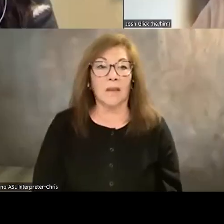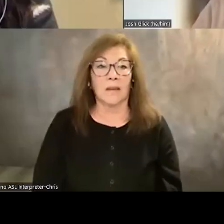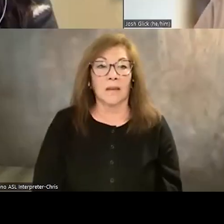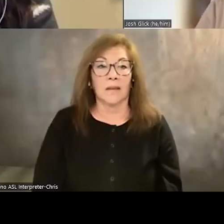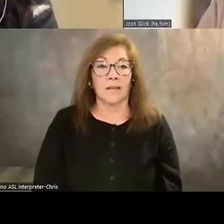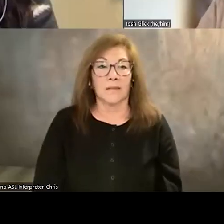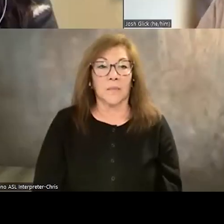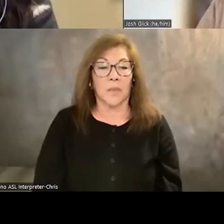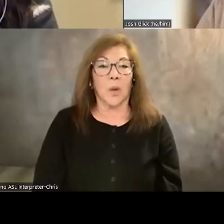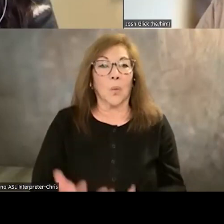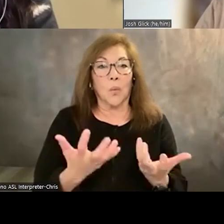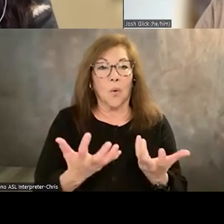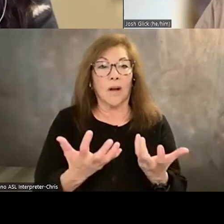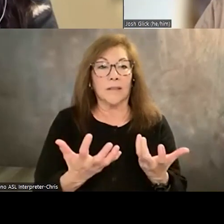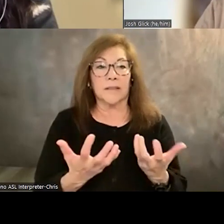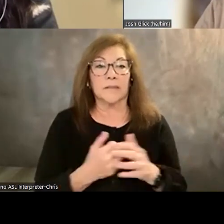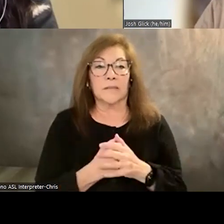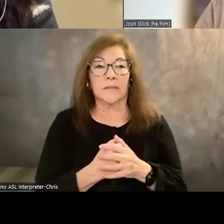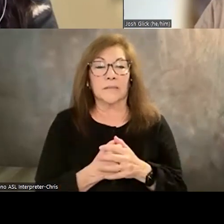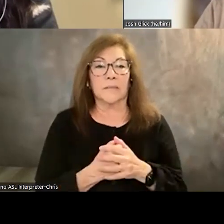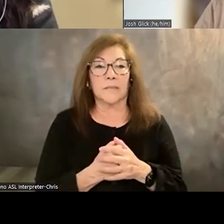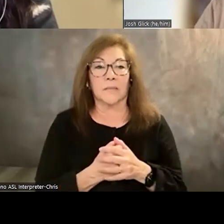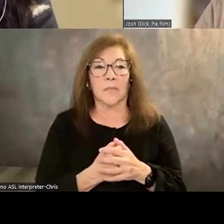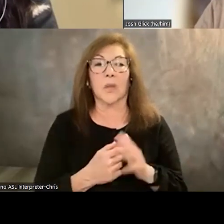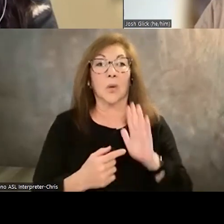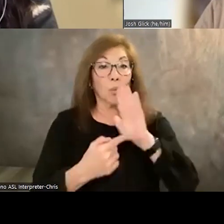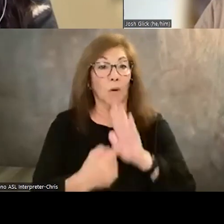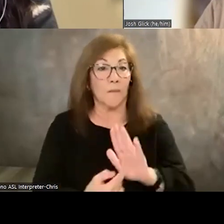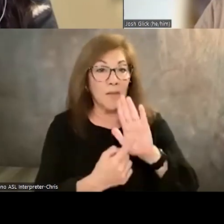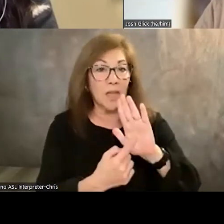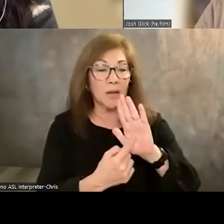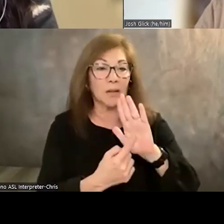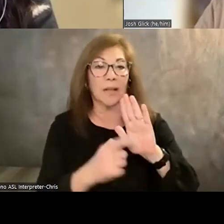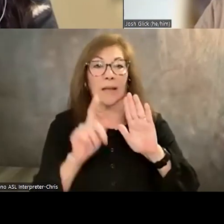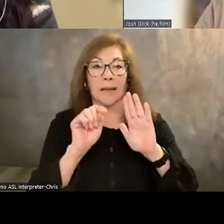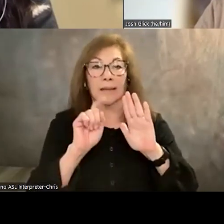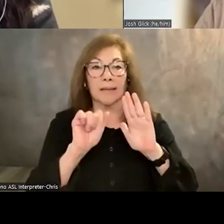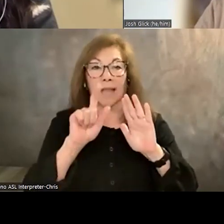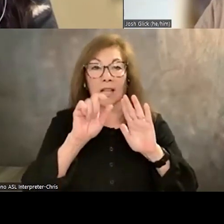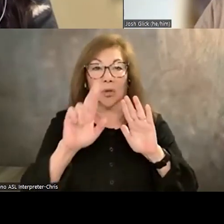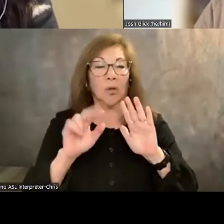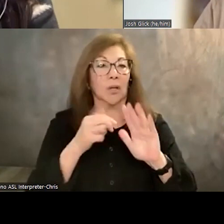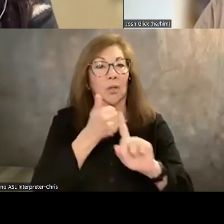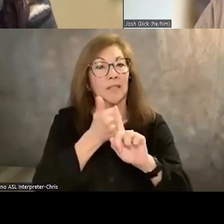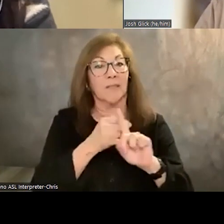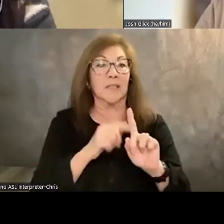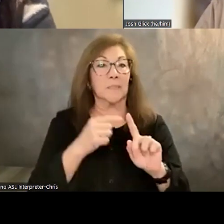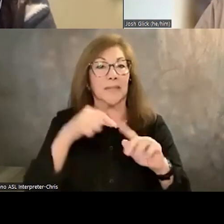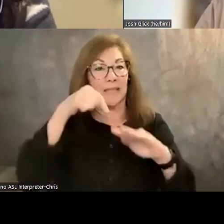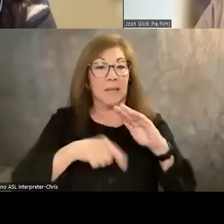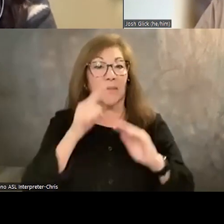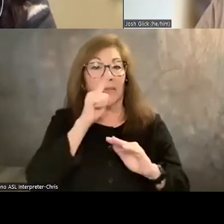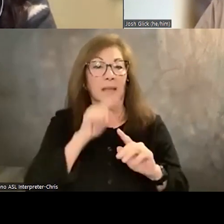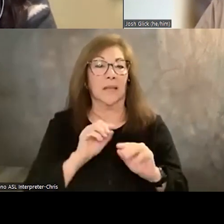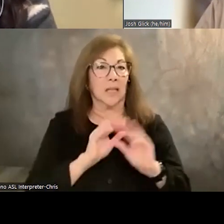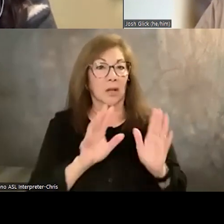So we wanted to reveal that Taylor had been deepfaked very clearly, but we also